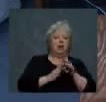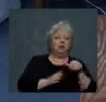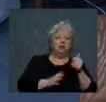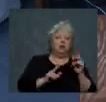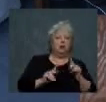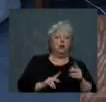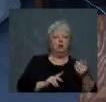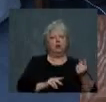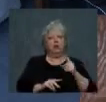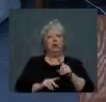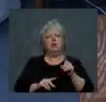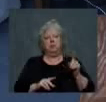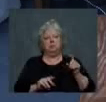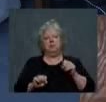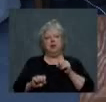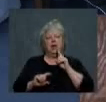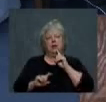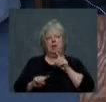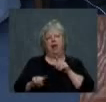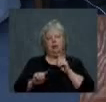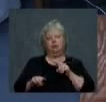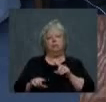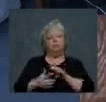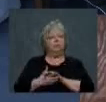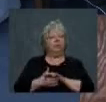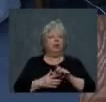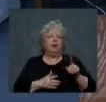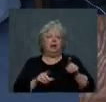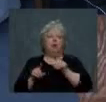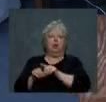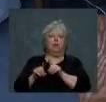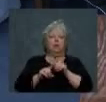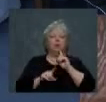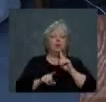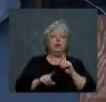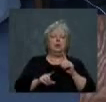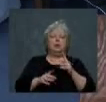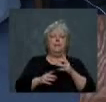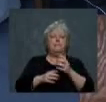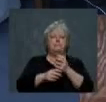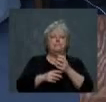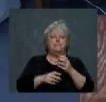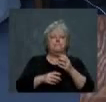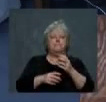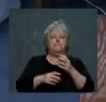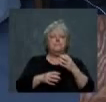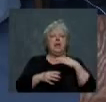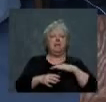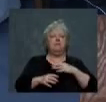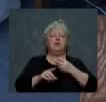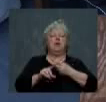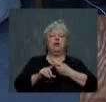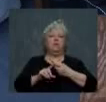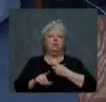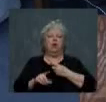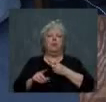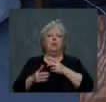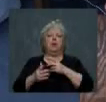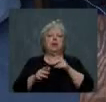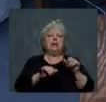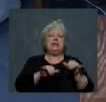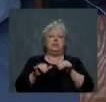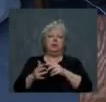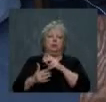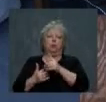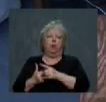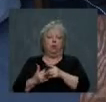some of those questions. And he also is a beneficiary of the program that we're patterned after. And he was the one